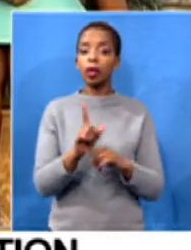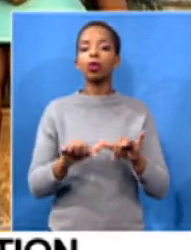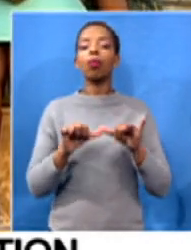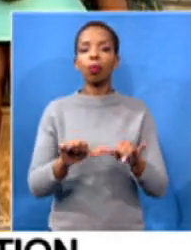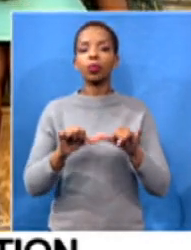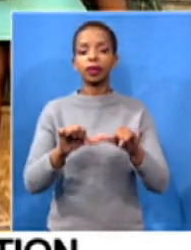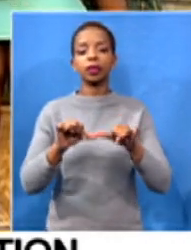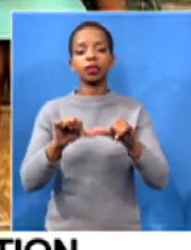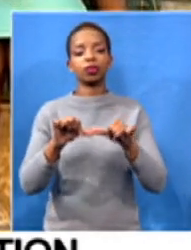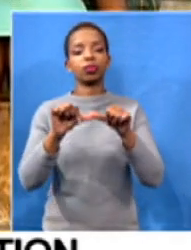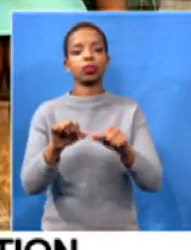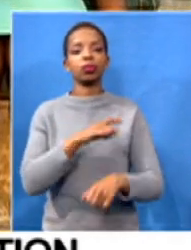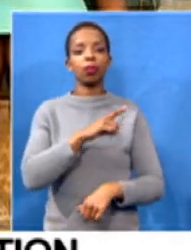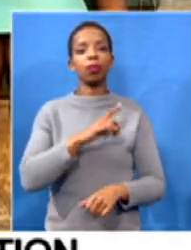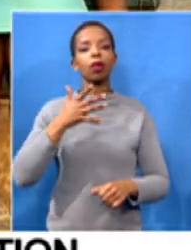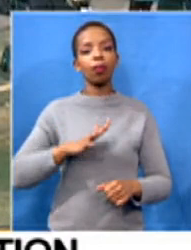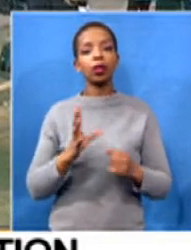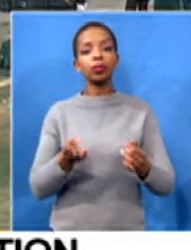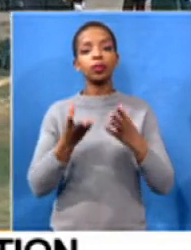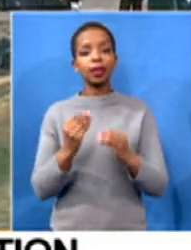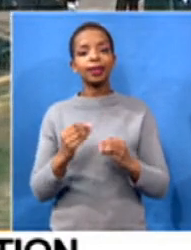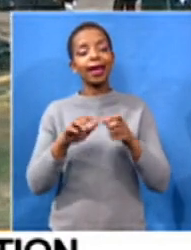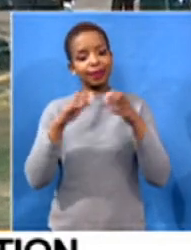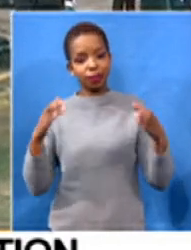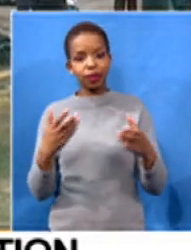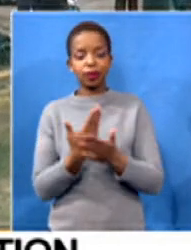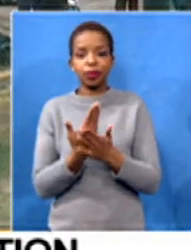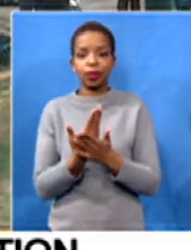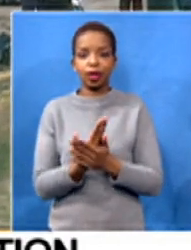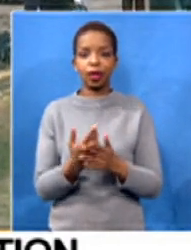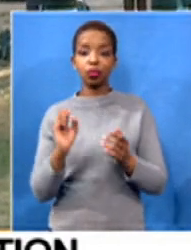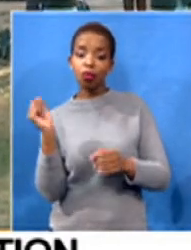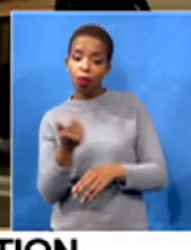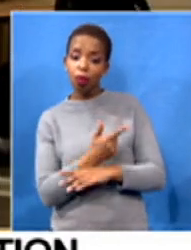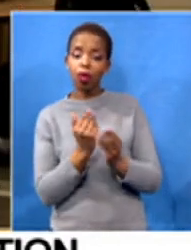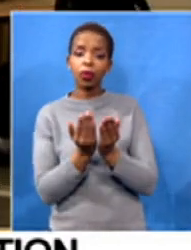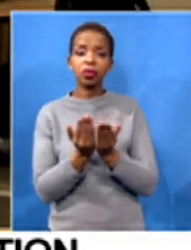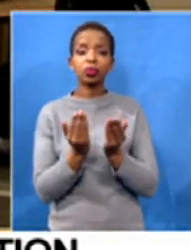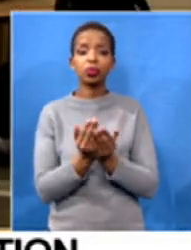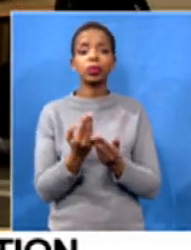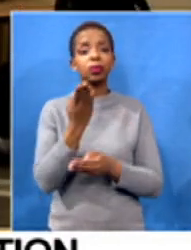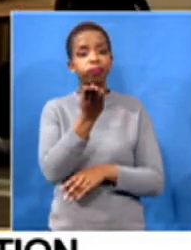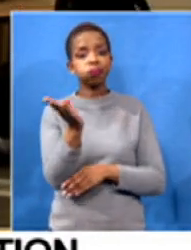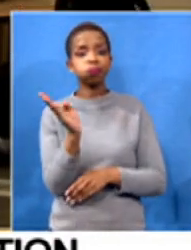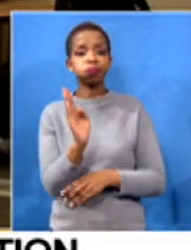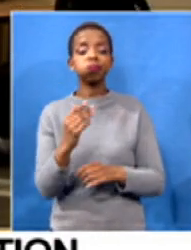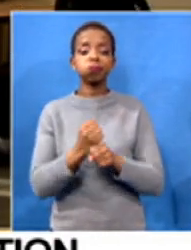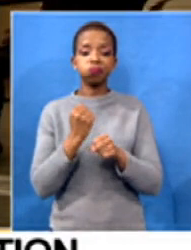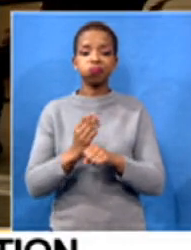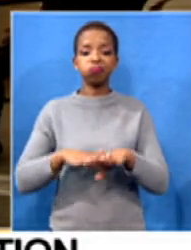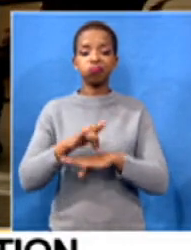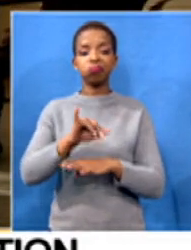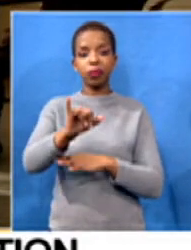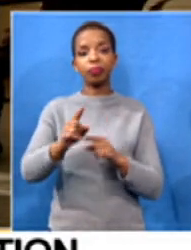equity, as much equity as we can in the quality of schools across the board. I just felt that I had to weigh in on that point.